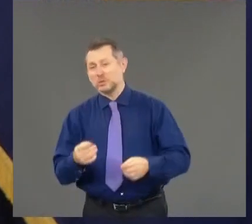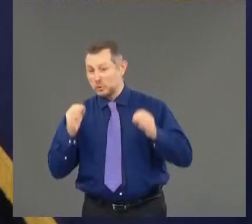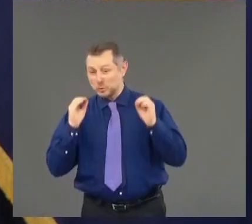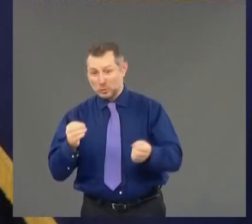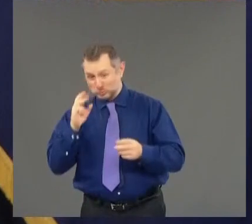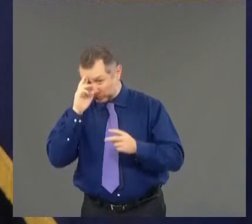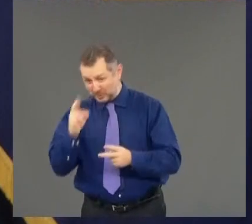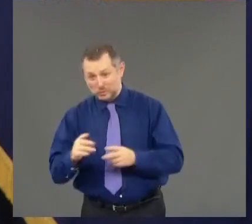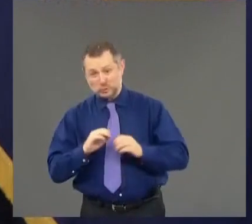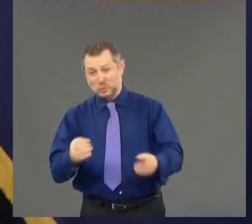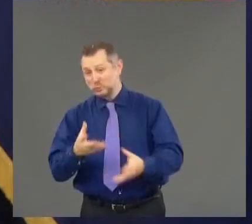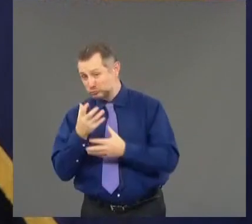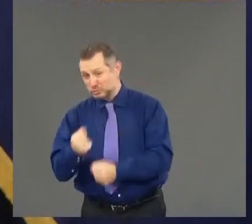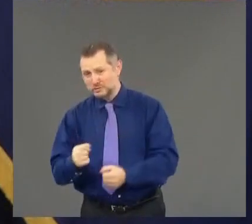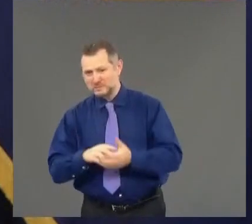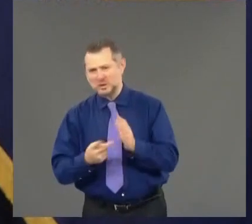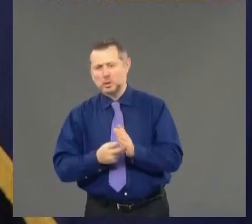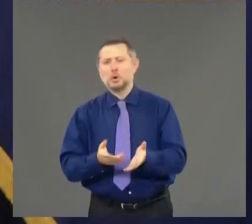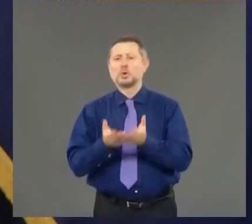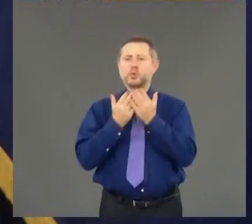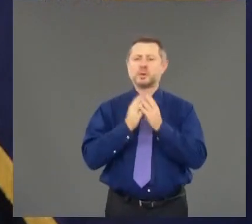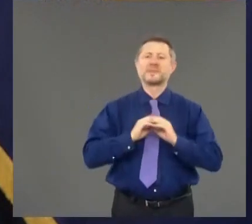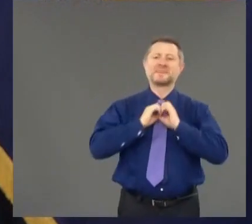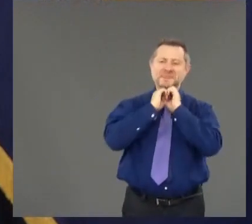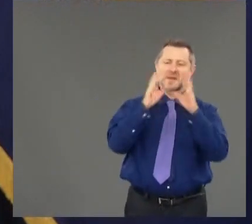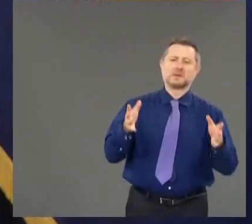nothing. It does not work.